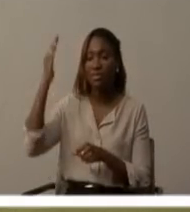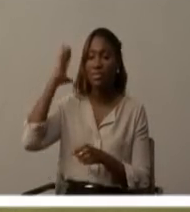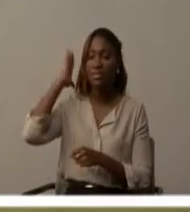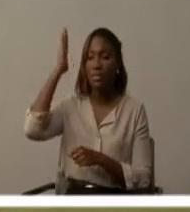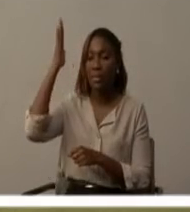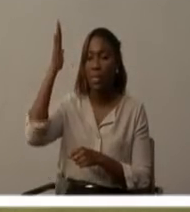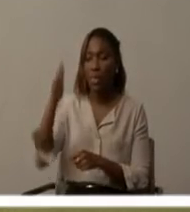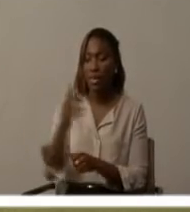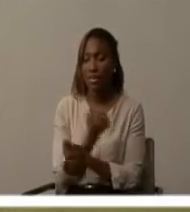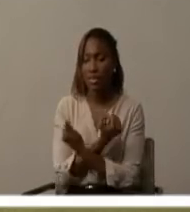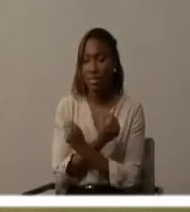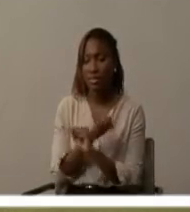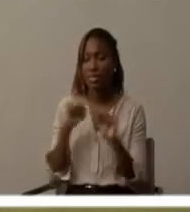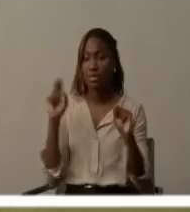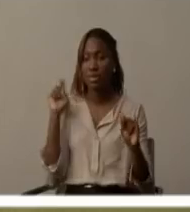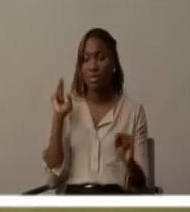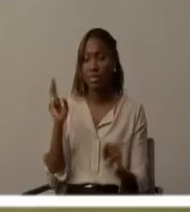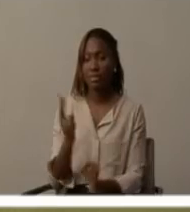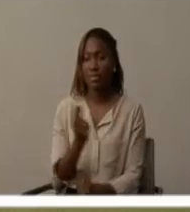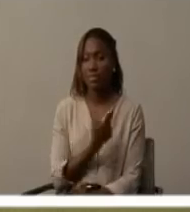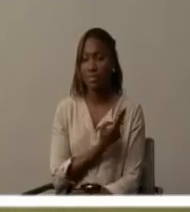fullness of